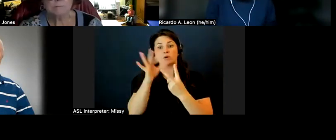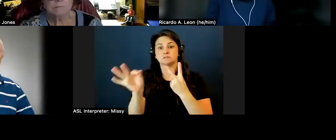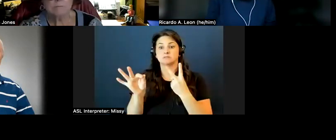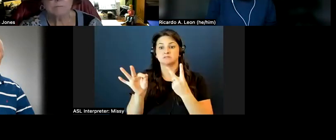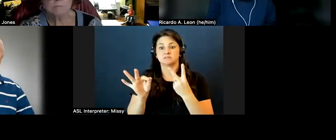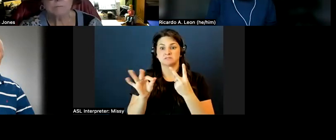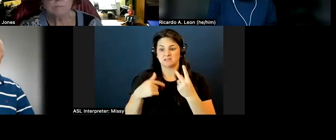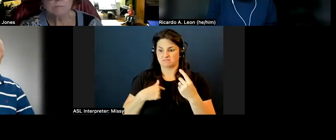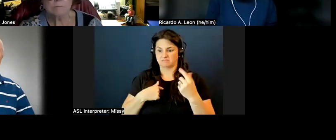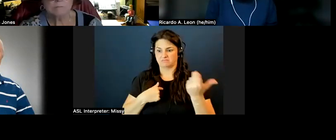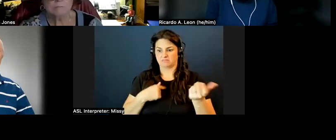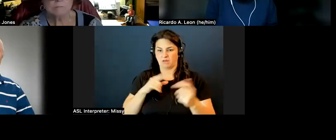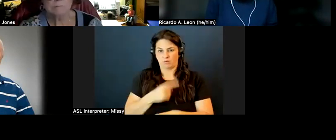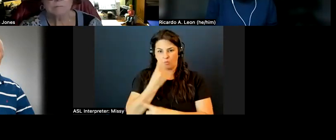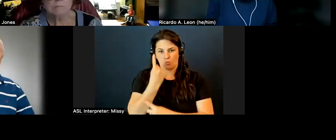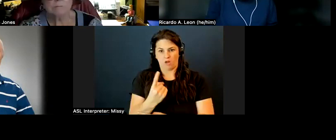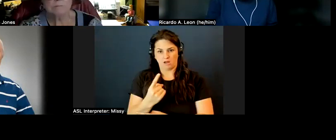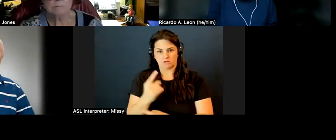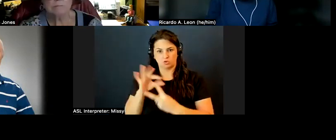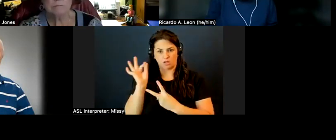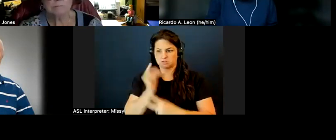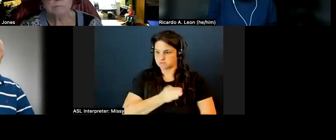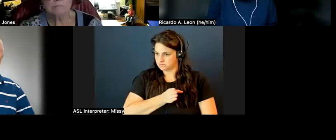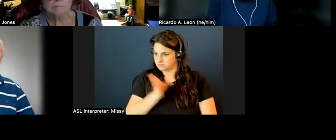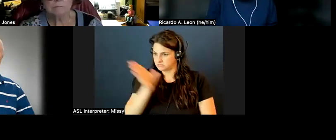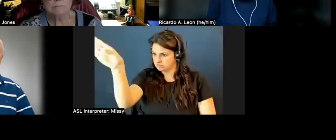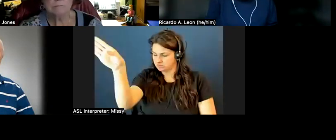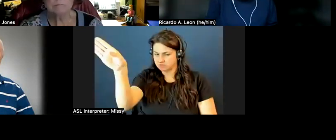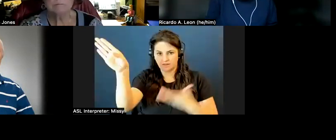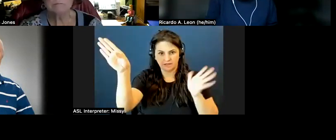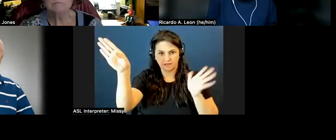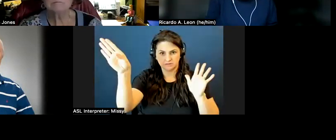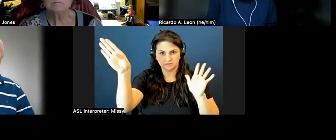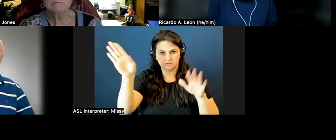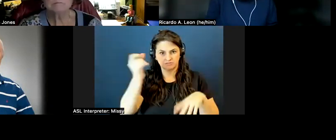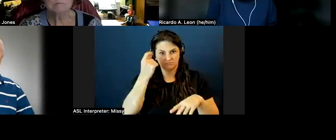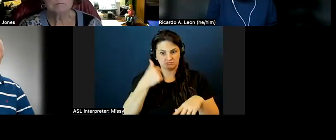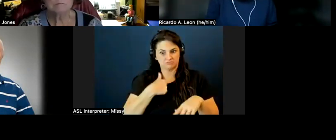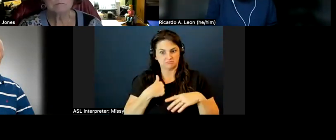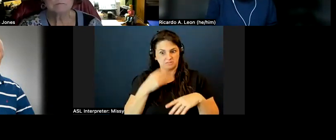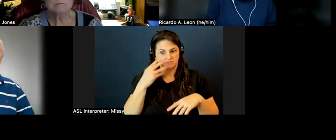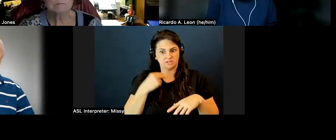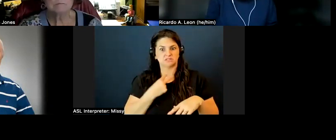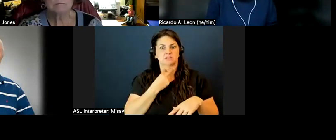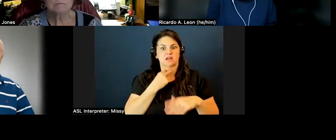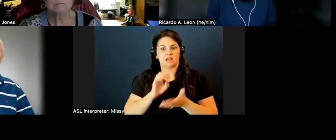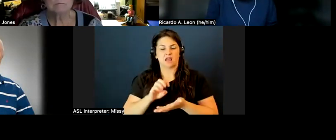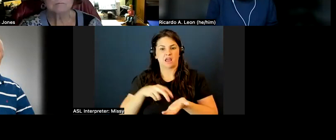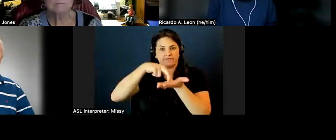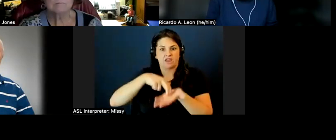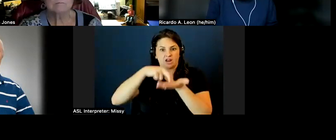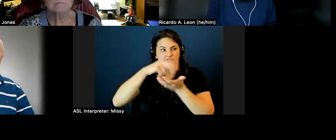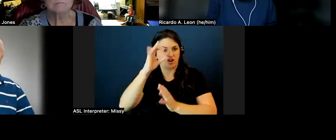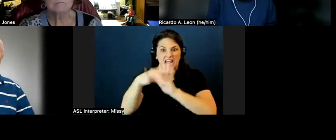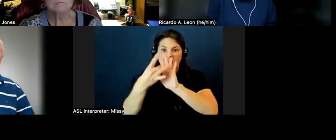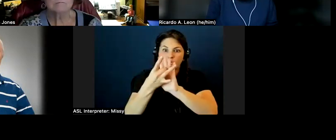impaired having a single route. And I can say that, having been stuck in an elevator for 8 hours, having